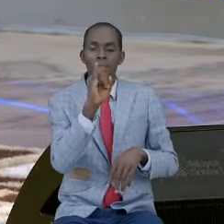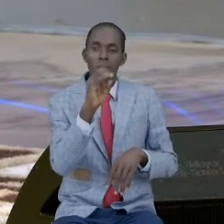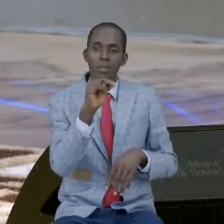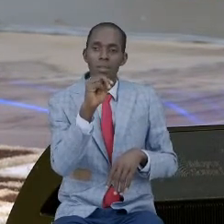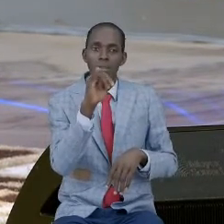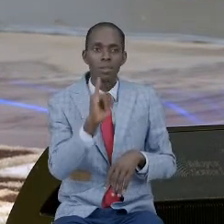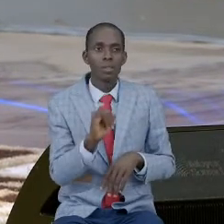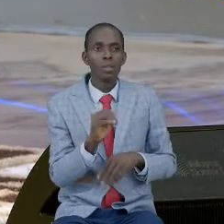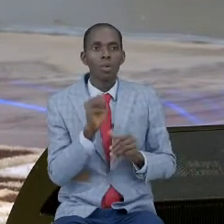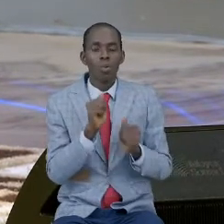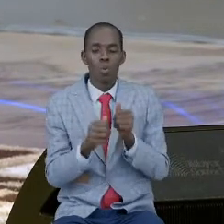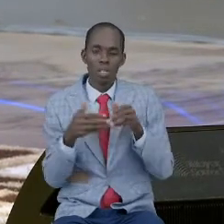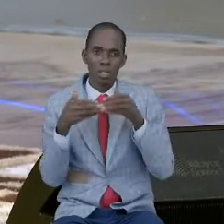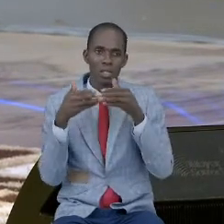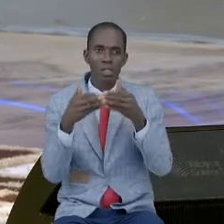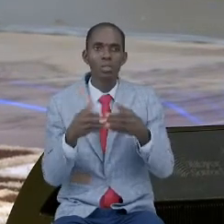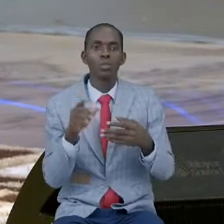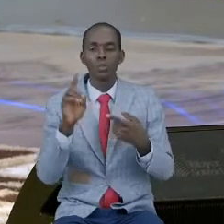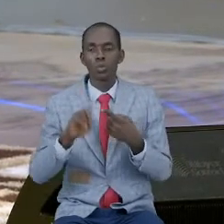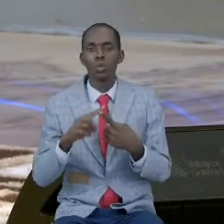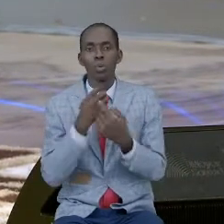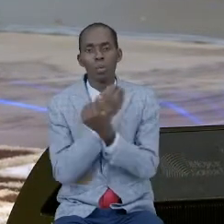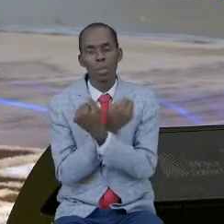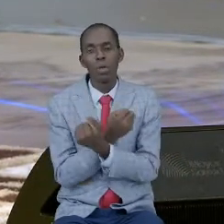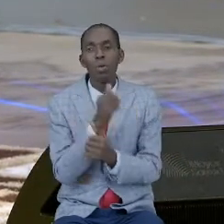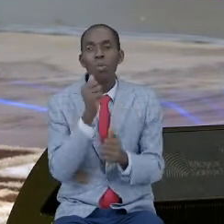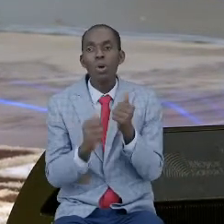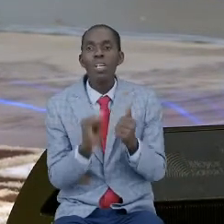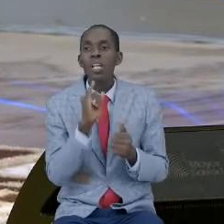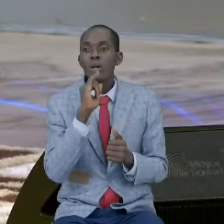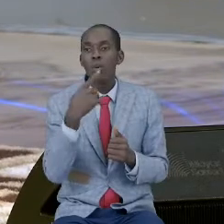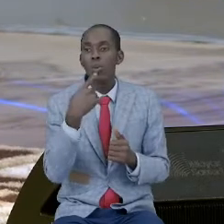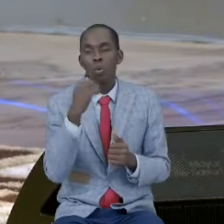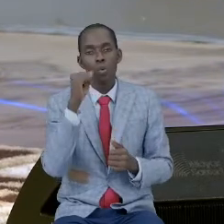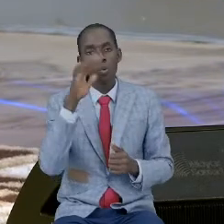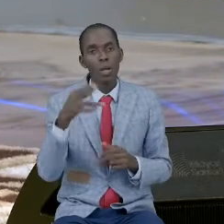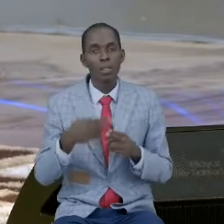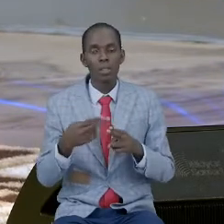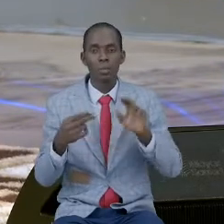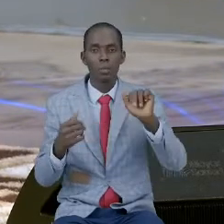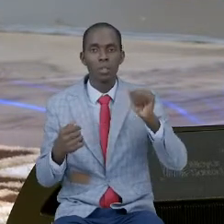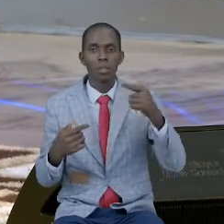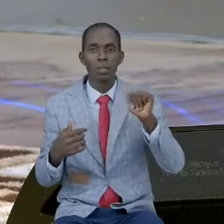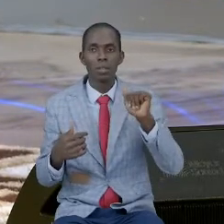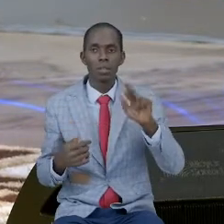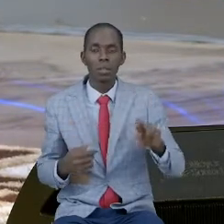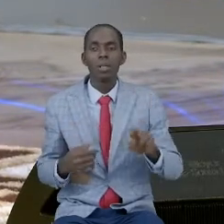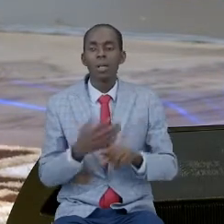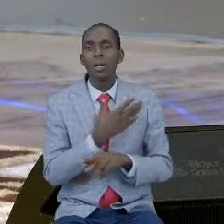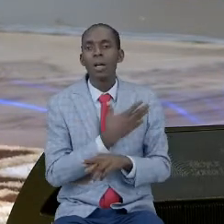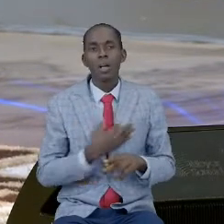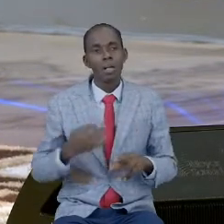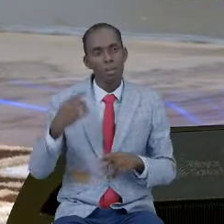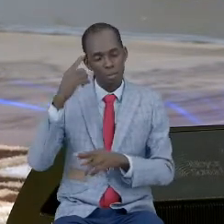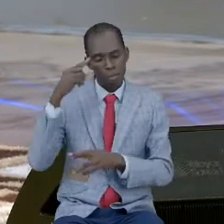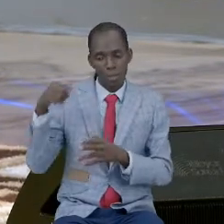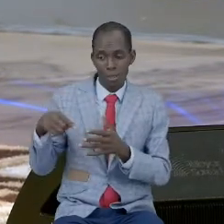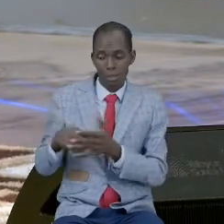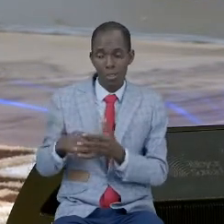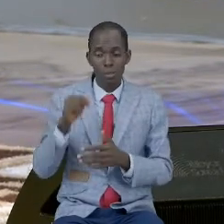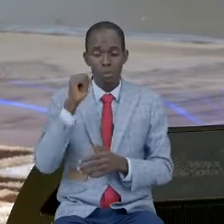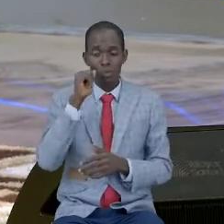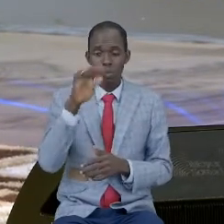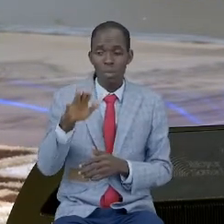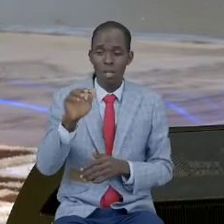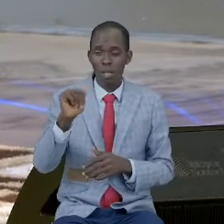to bondage, which is Agar. And then verse 25, for this Agar is